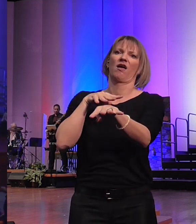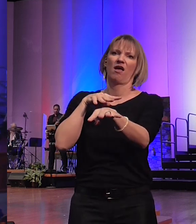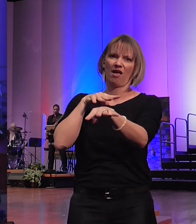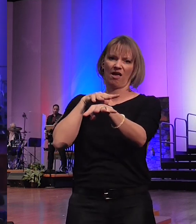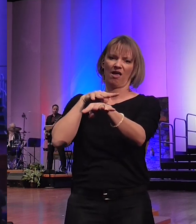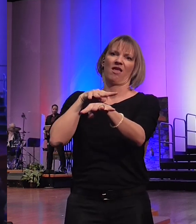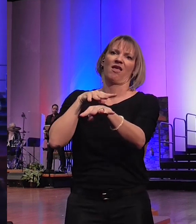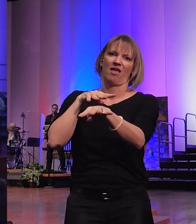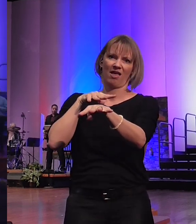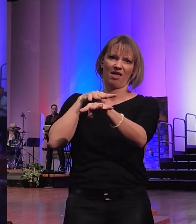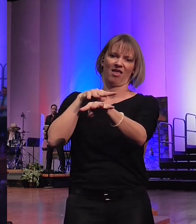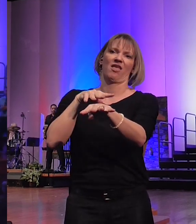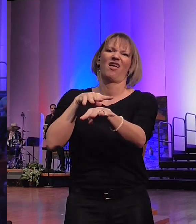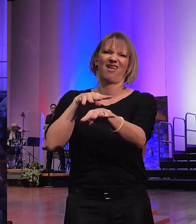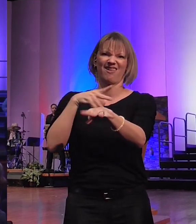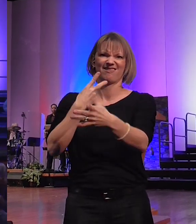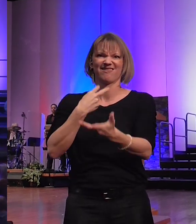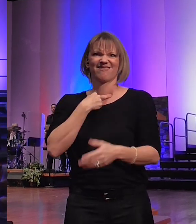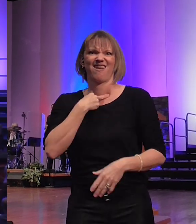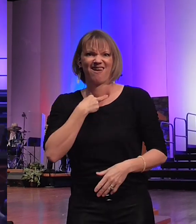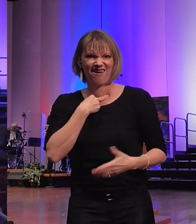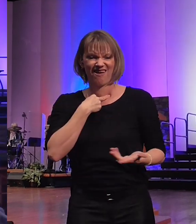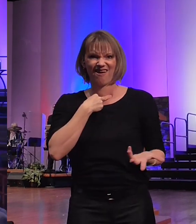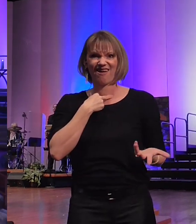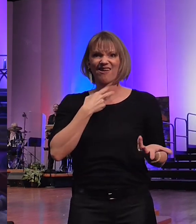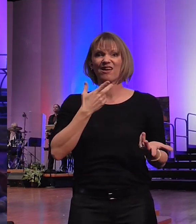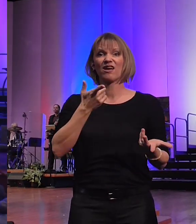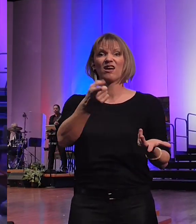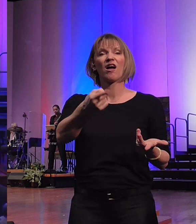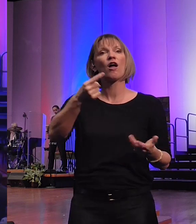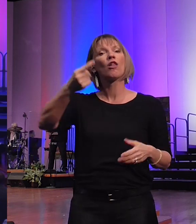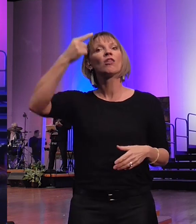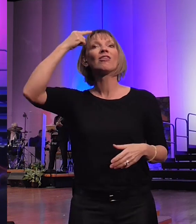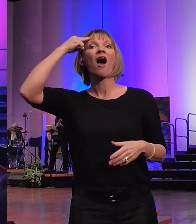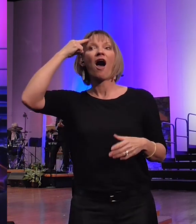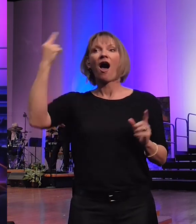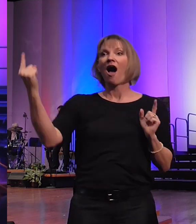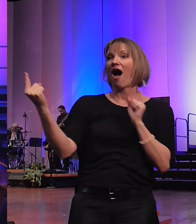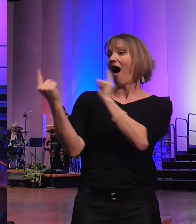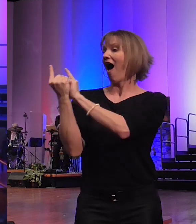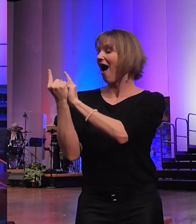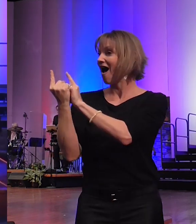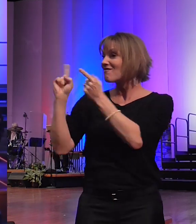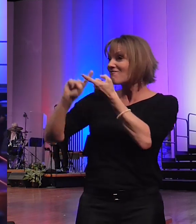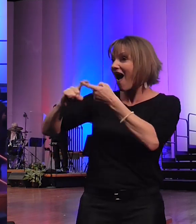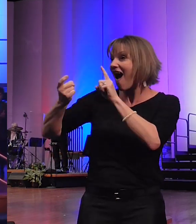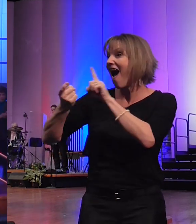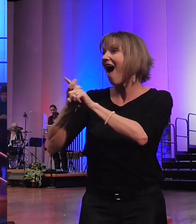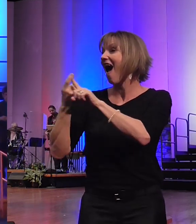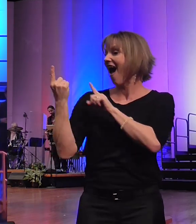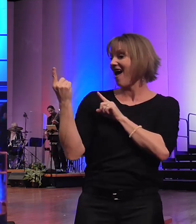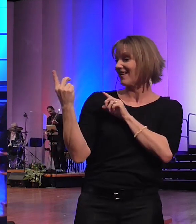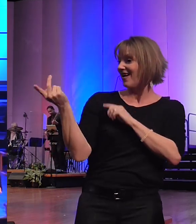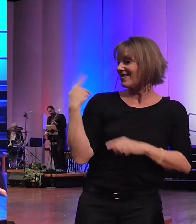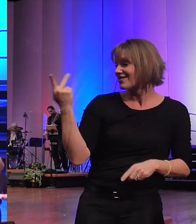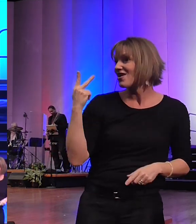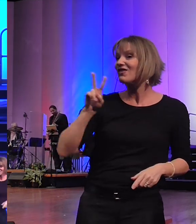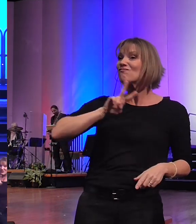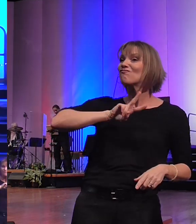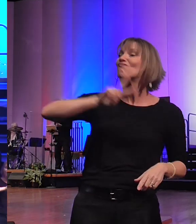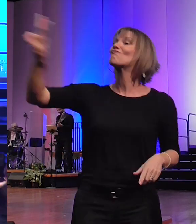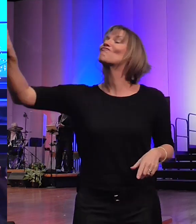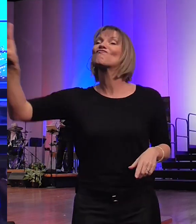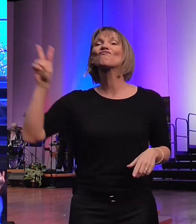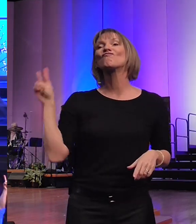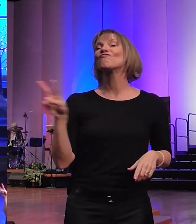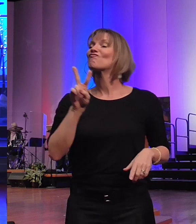but you're not moving anywhere. You thought you found a friend to take you